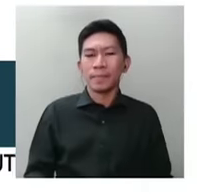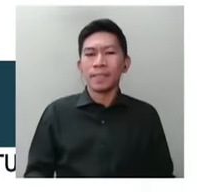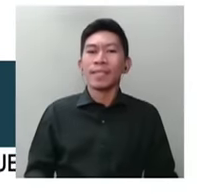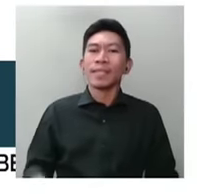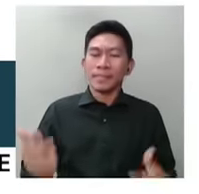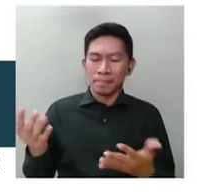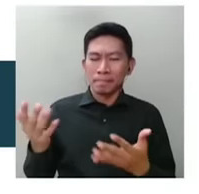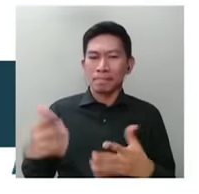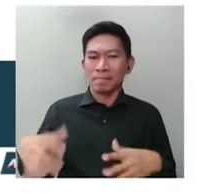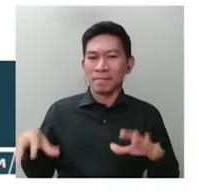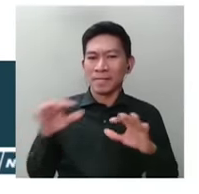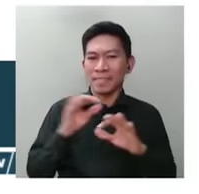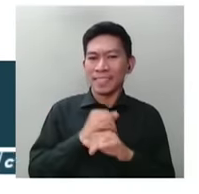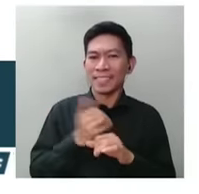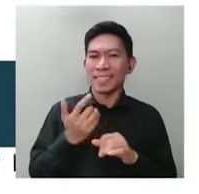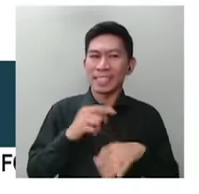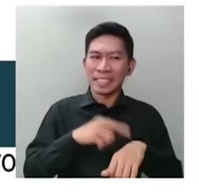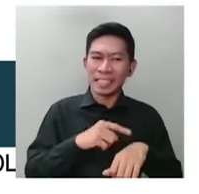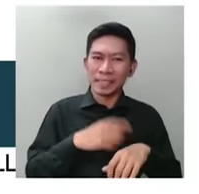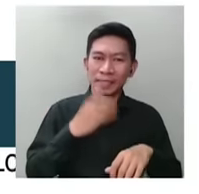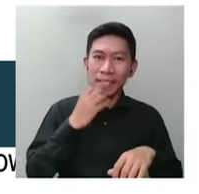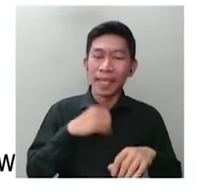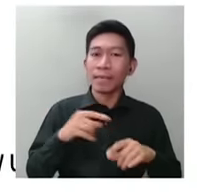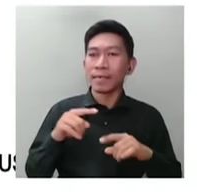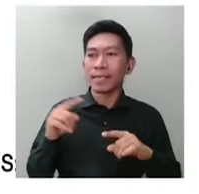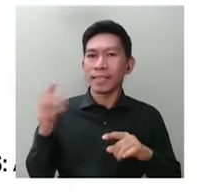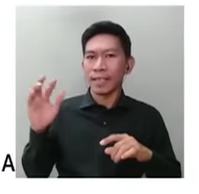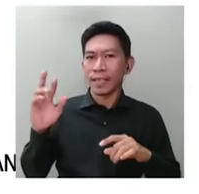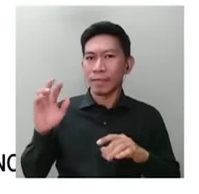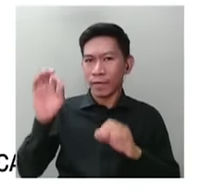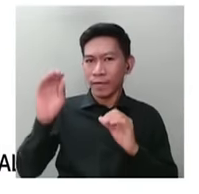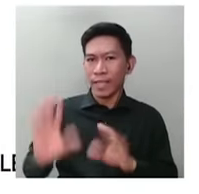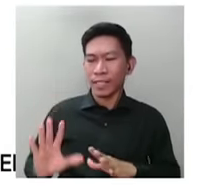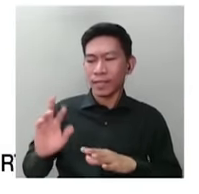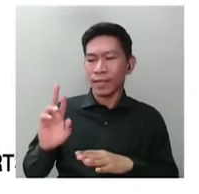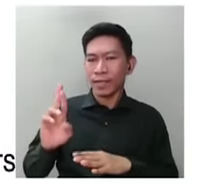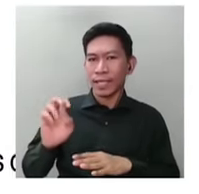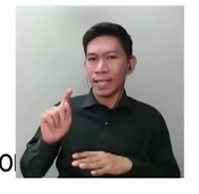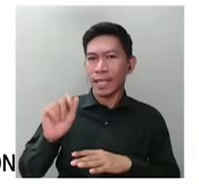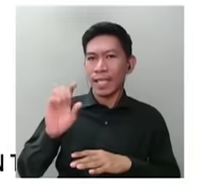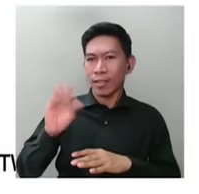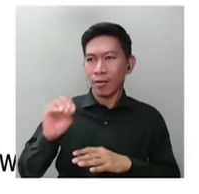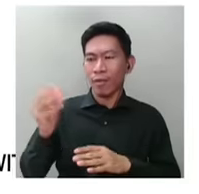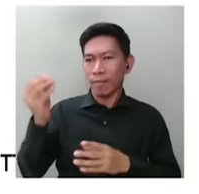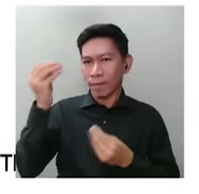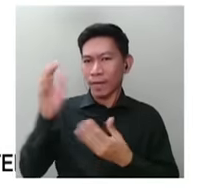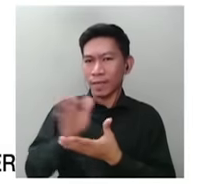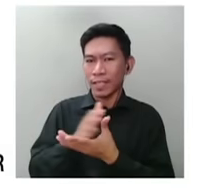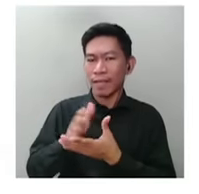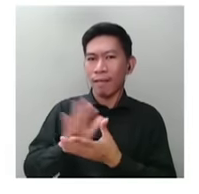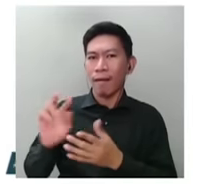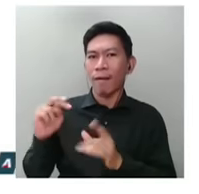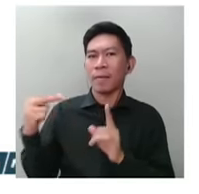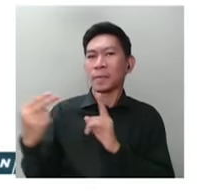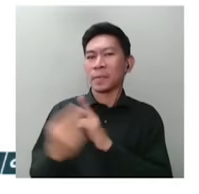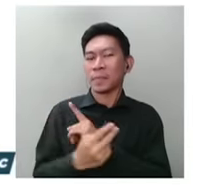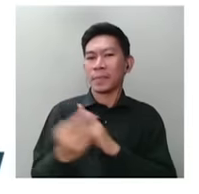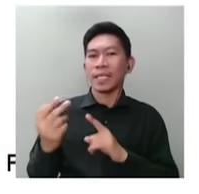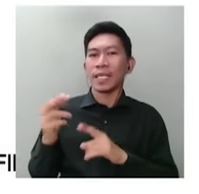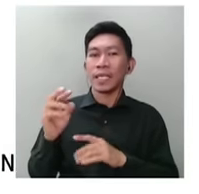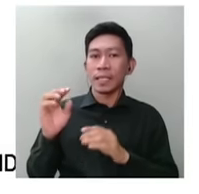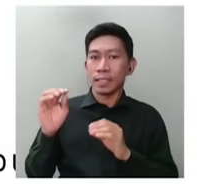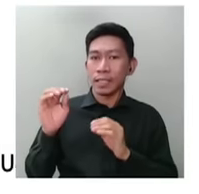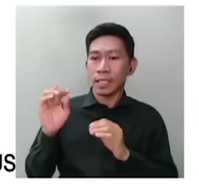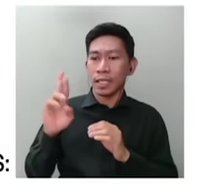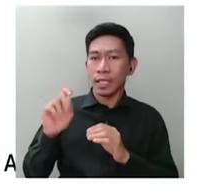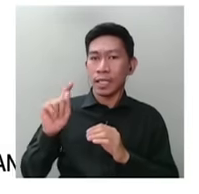Castro, right there, sharing his insights with us this afternoon. Professor Renato De Castro is, of course, a distinguished